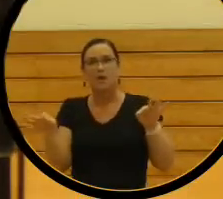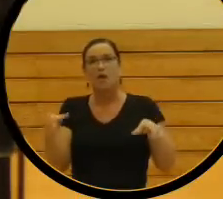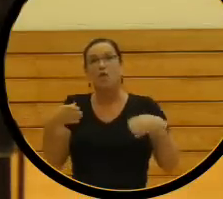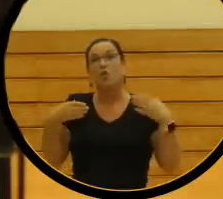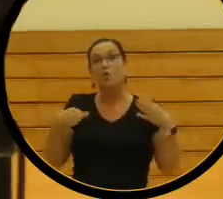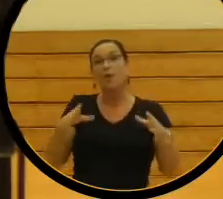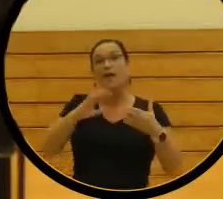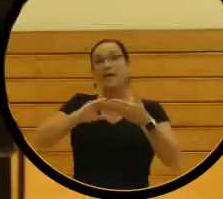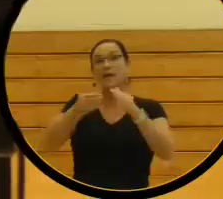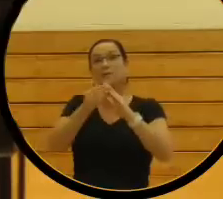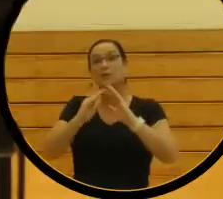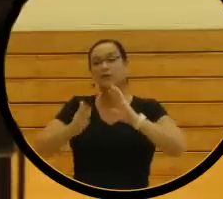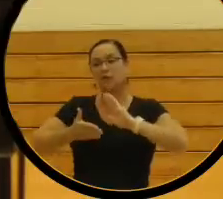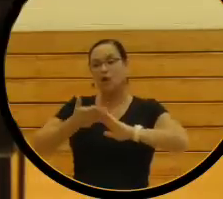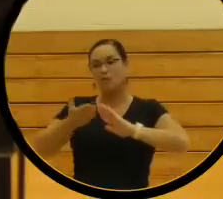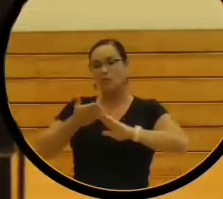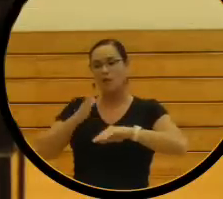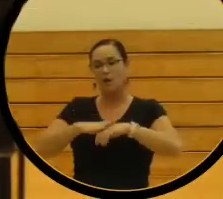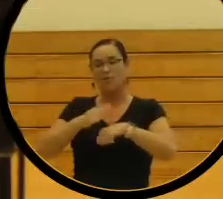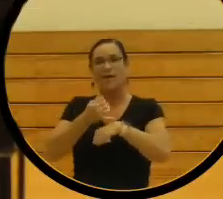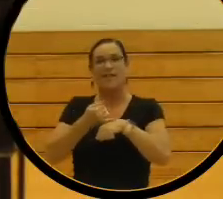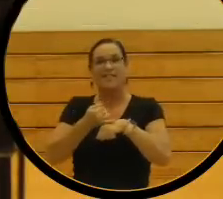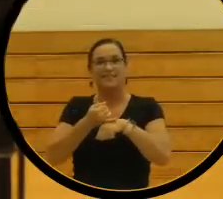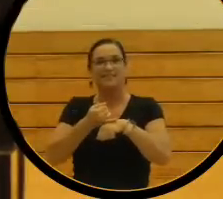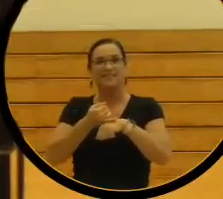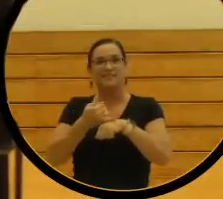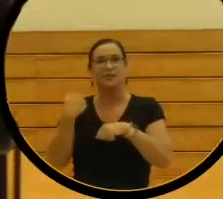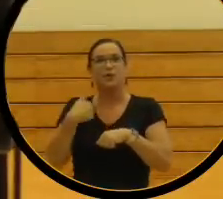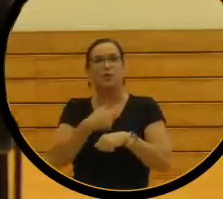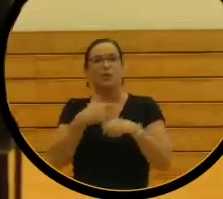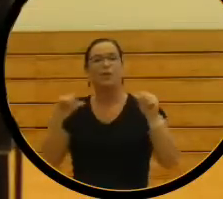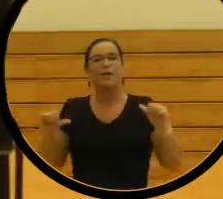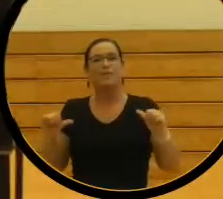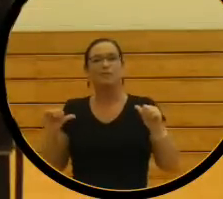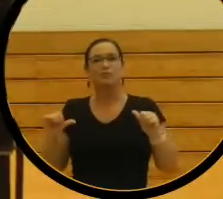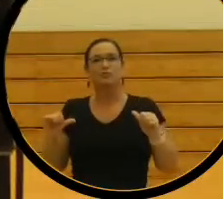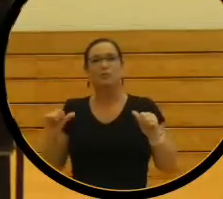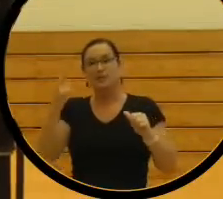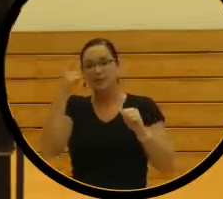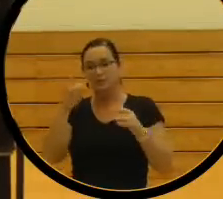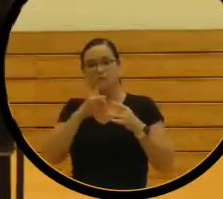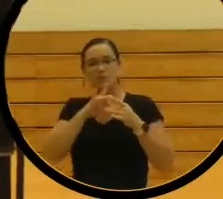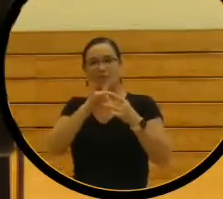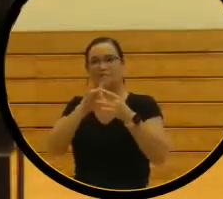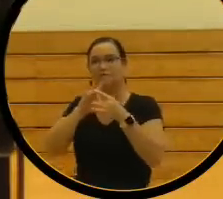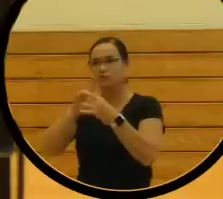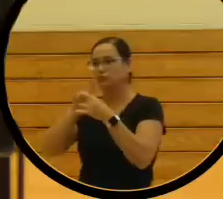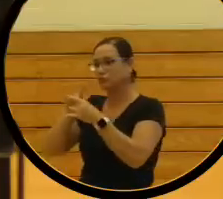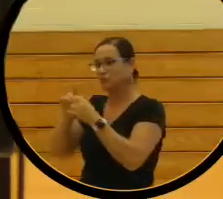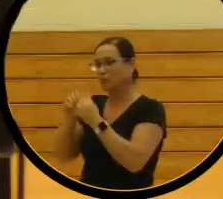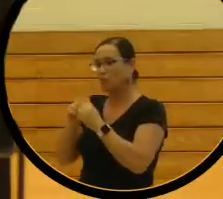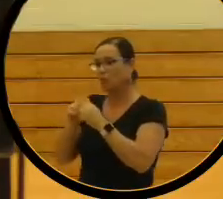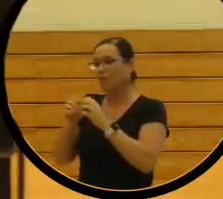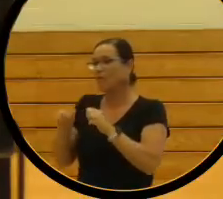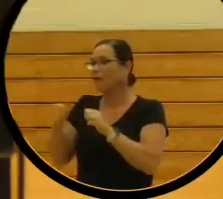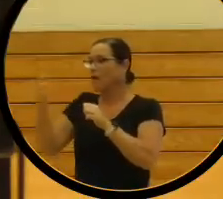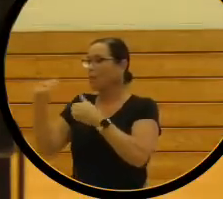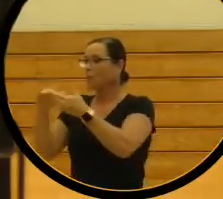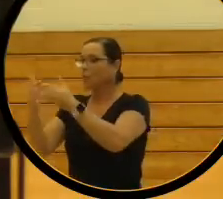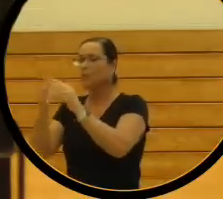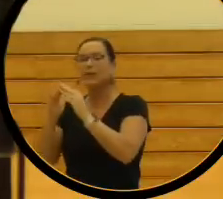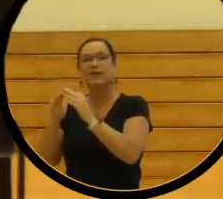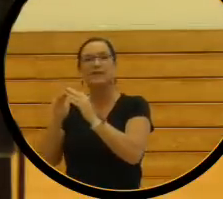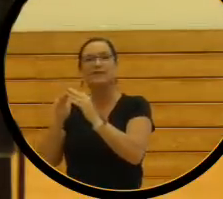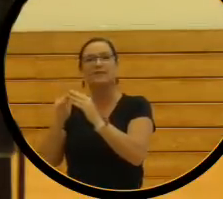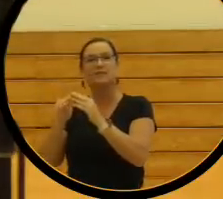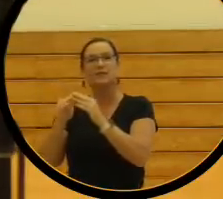that communities operated on our islands, where we were able to, because of relationships with neighboring communities,